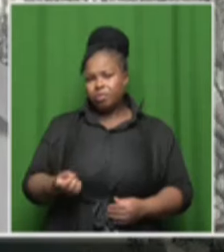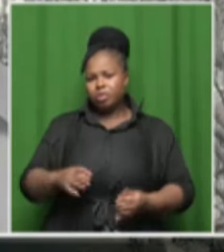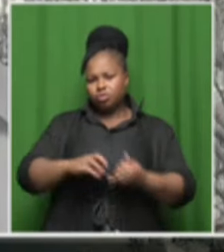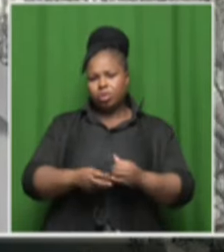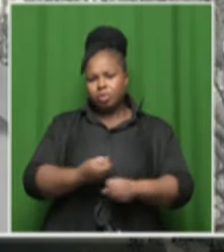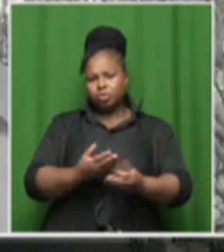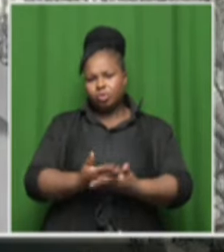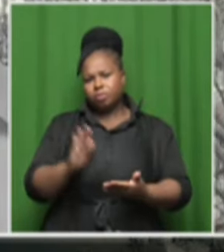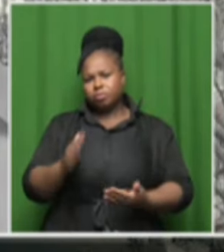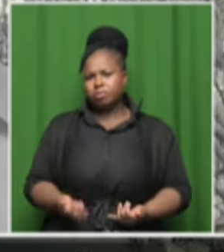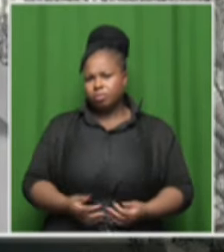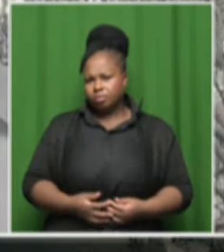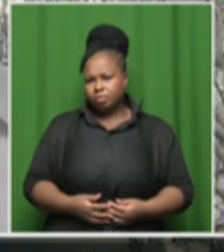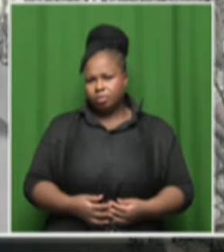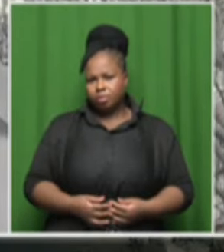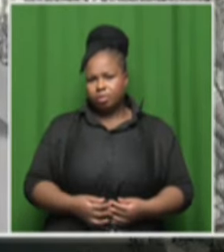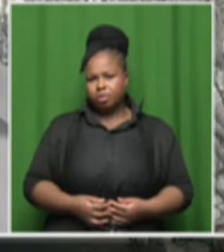against.